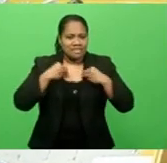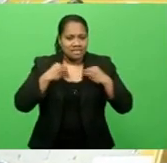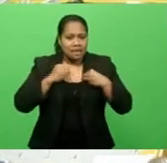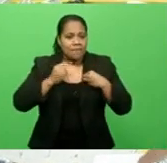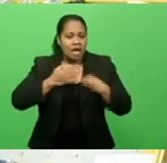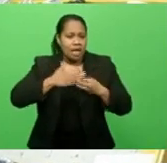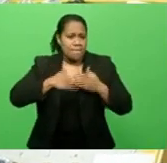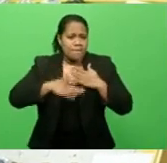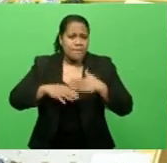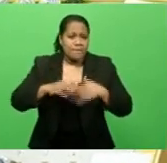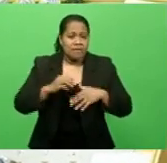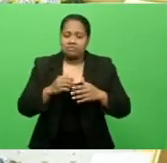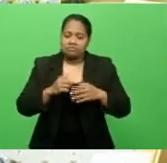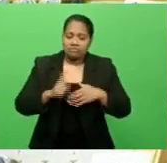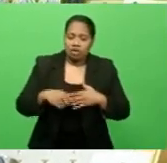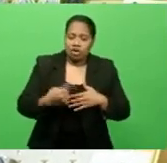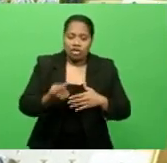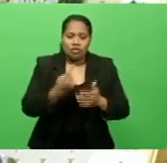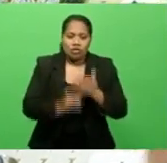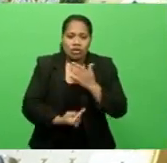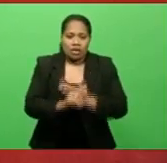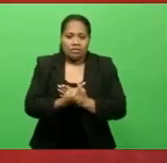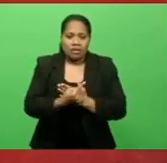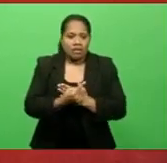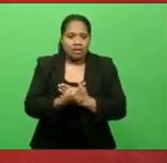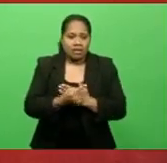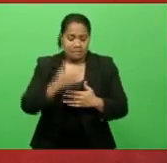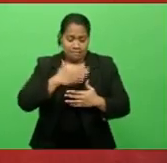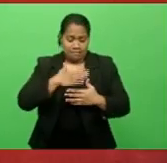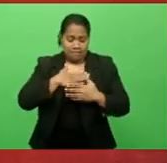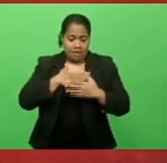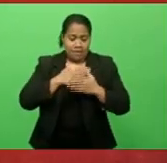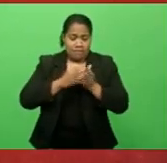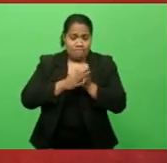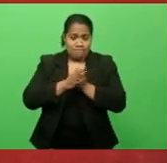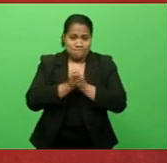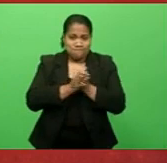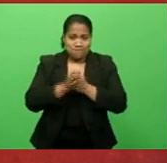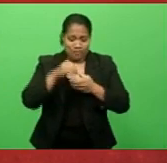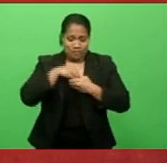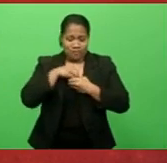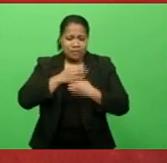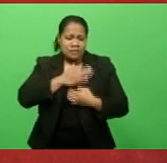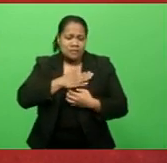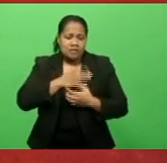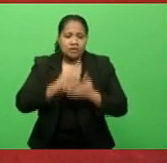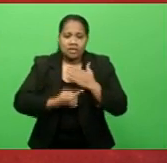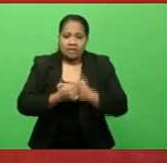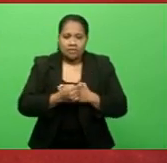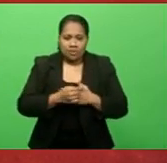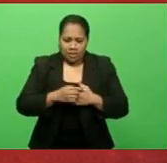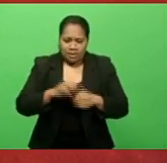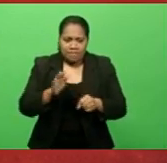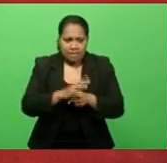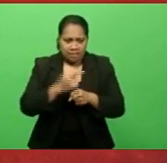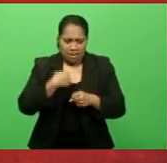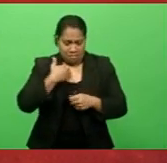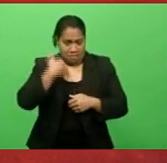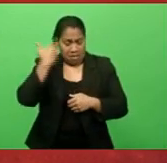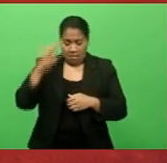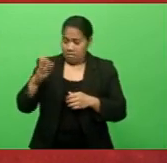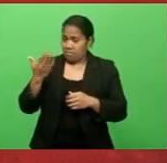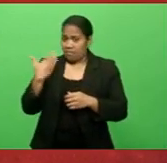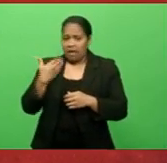new heights. My passion has drove me this far. I didn't know that I will make orders for prominent ladies. I am now